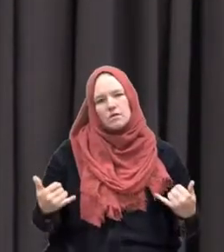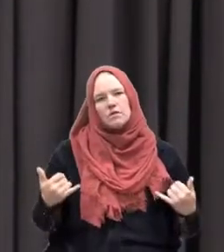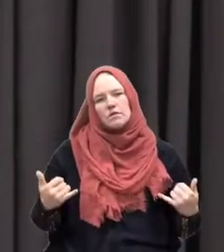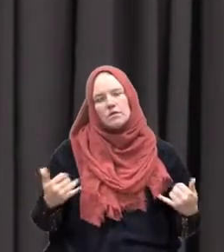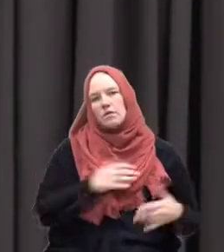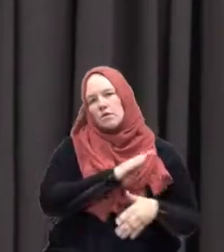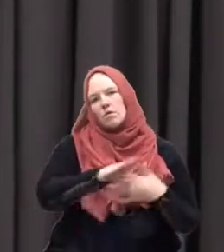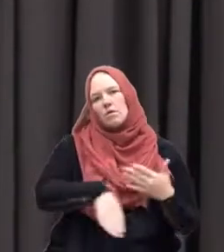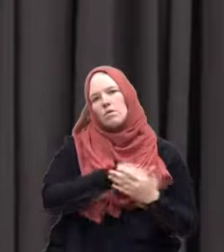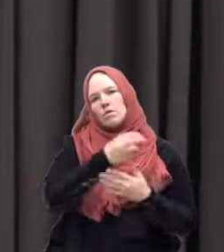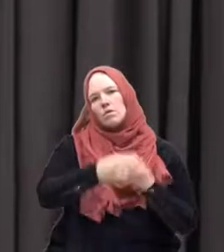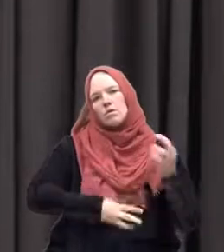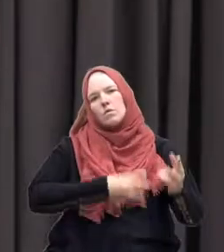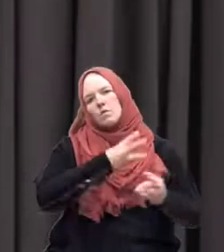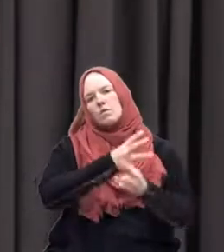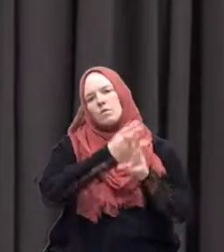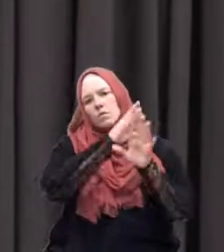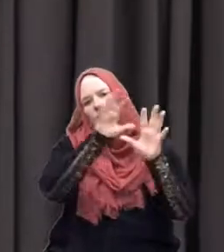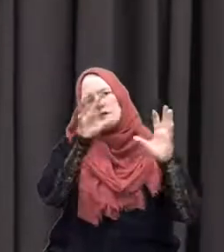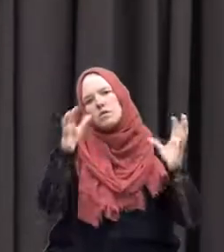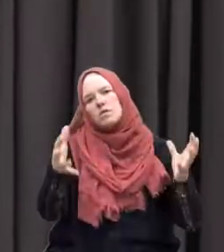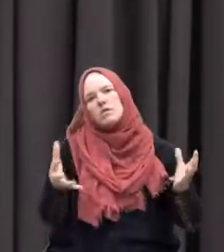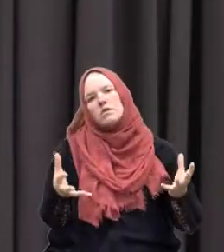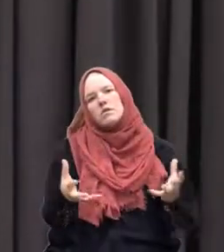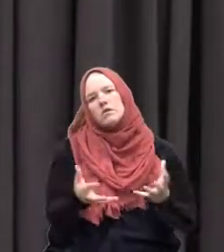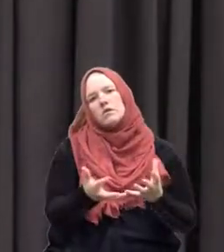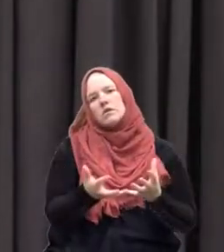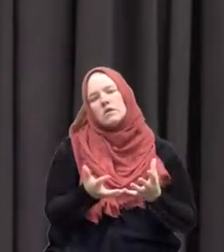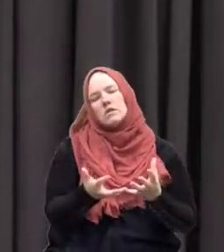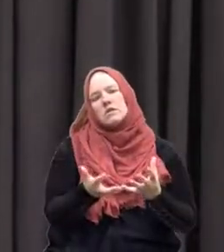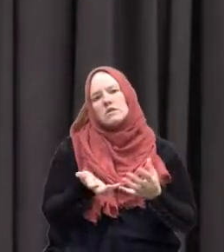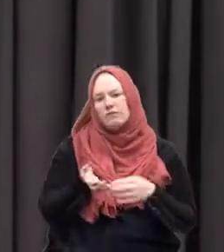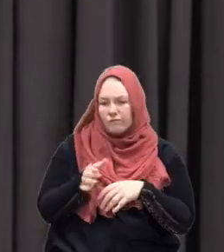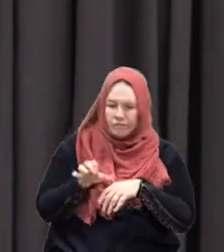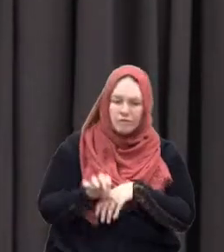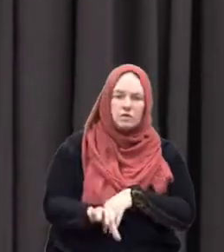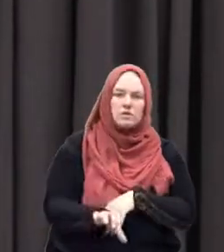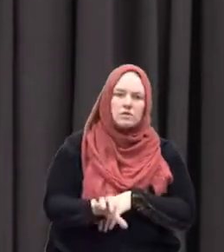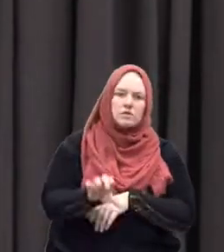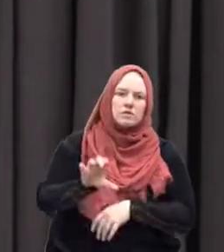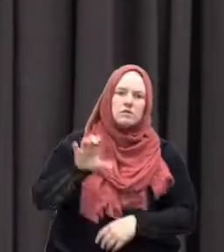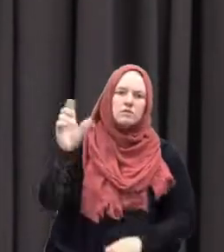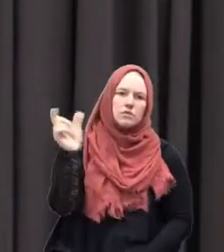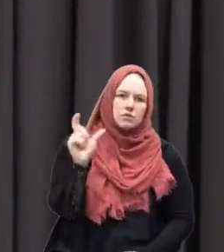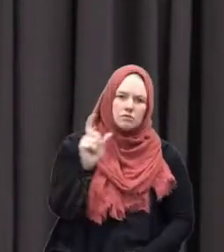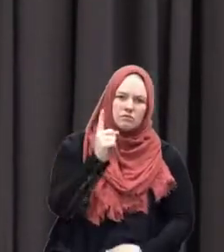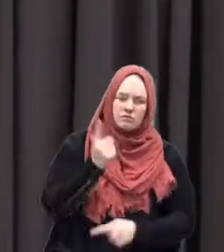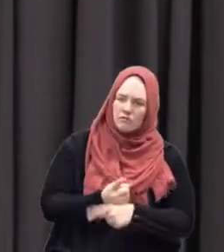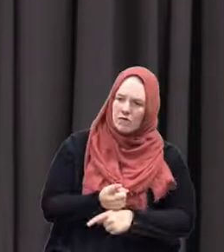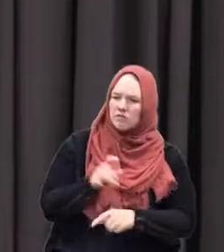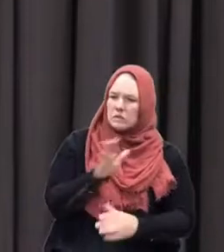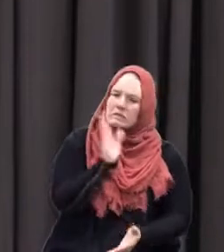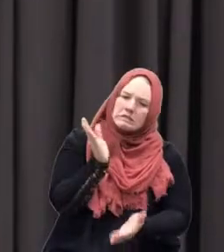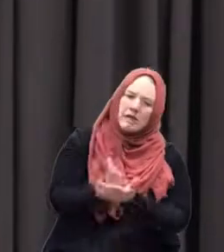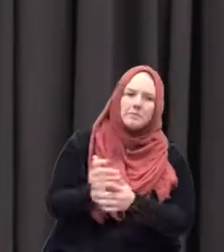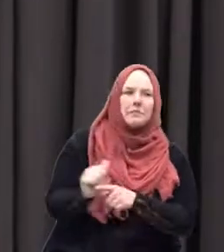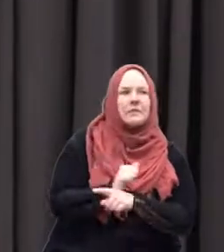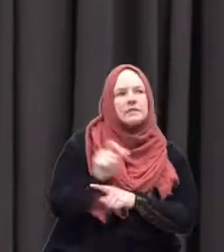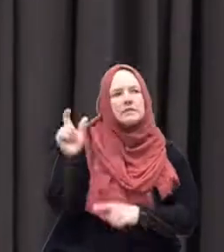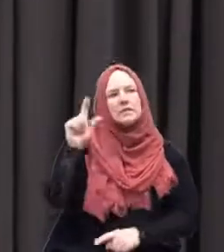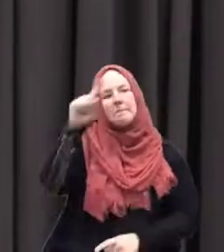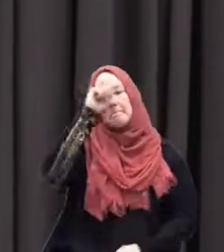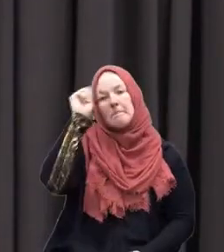Today, all the world is clamping down on Muslims, right? Because